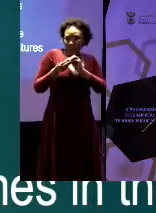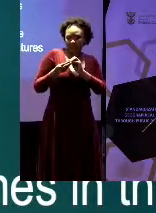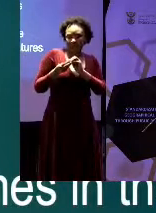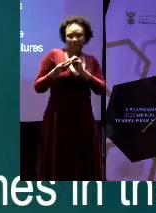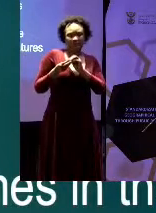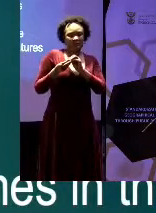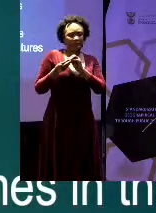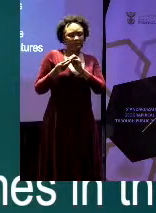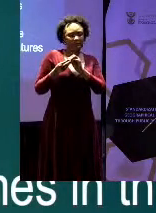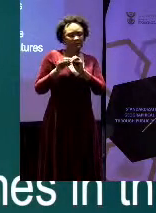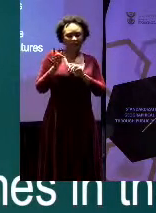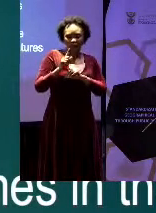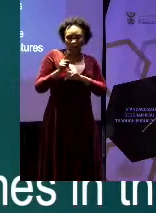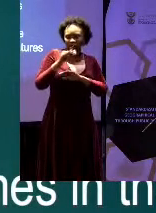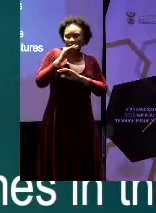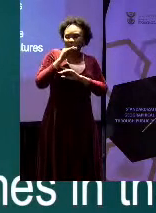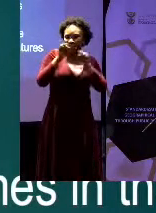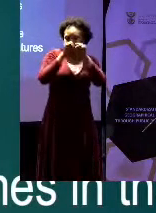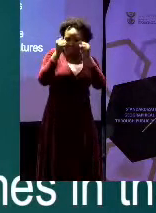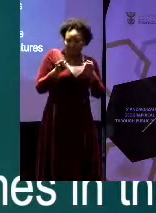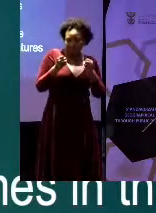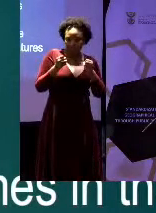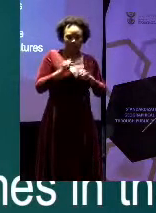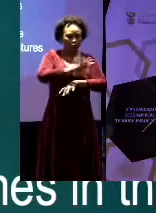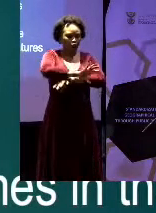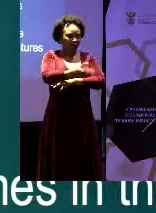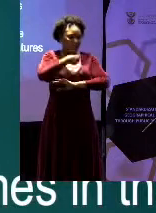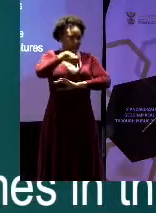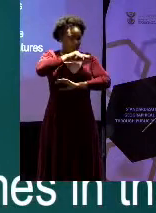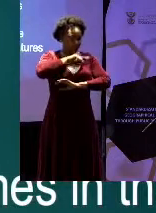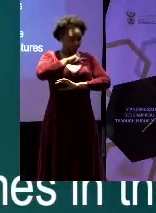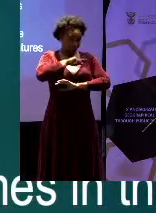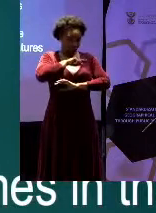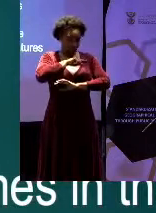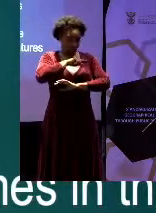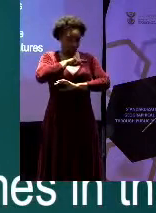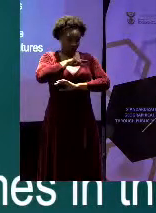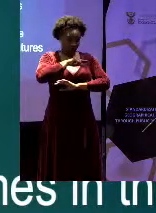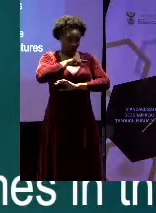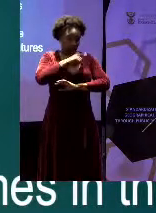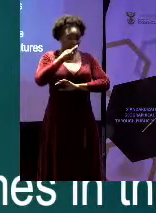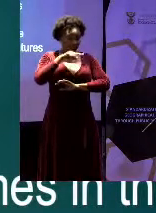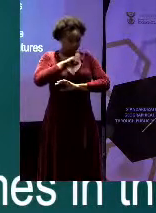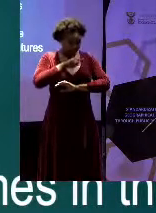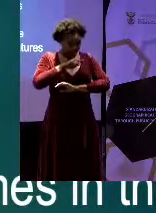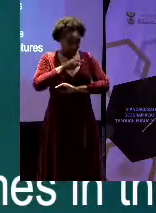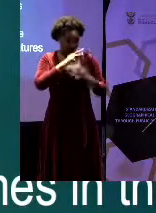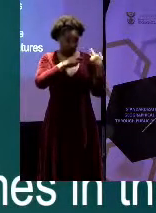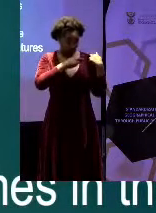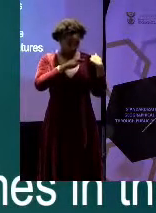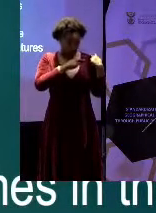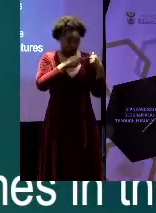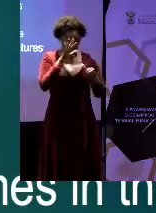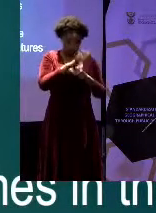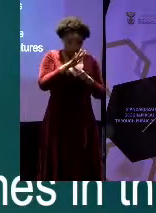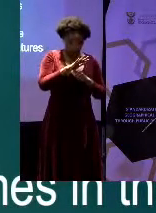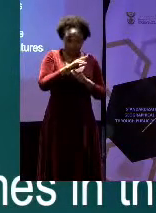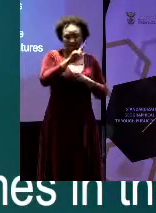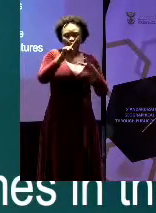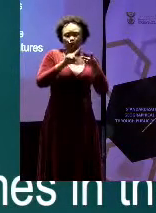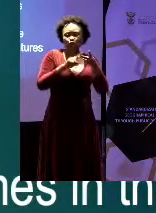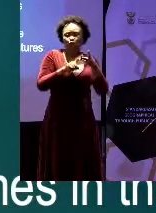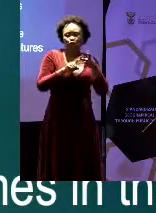naming system in our province. Overall, that's what it's all about. 2, responsible for advising the